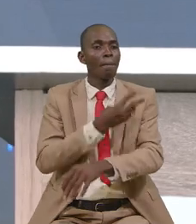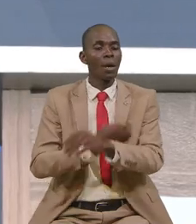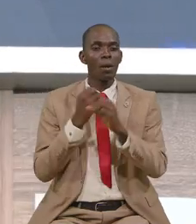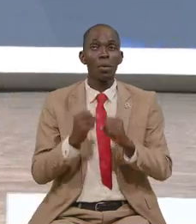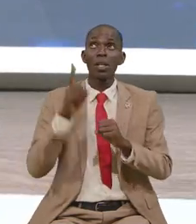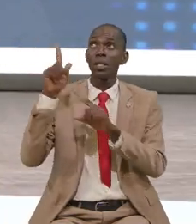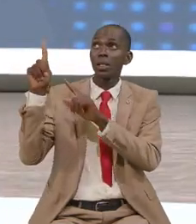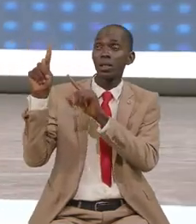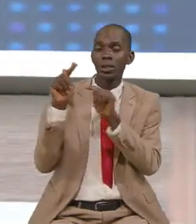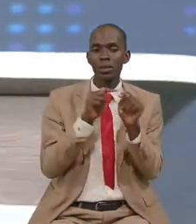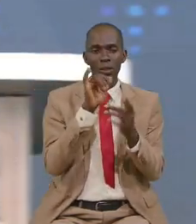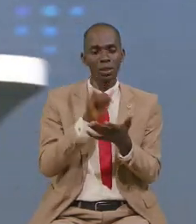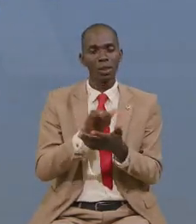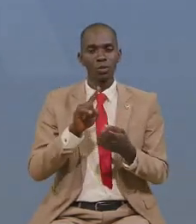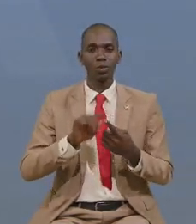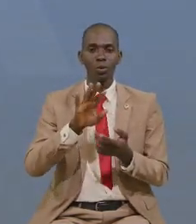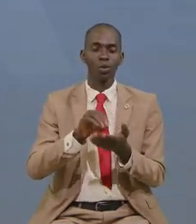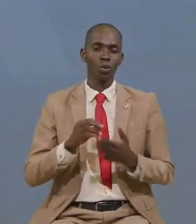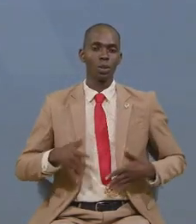that into your life. We're looking at